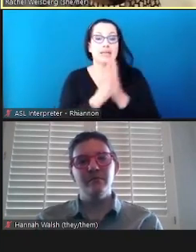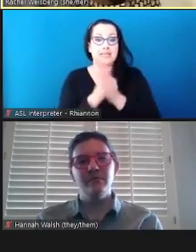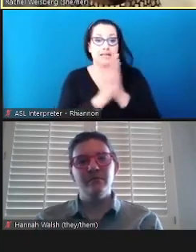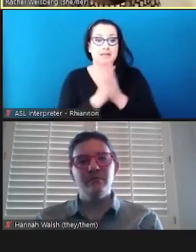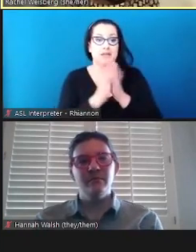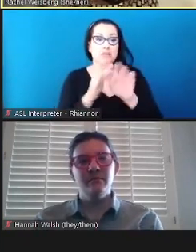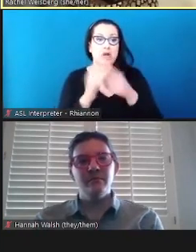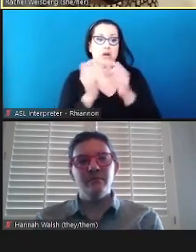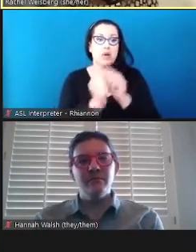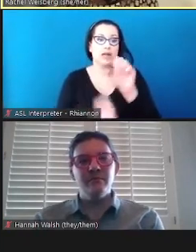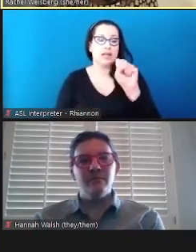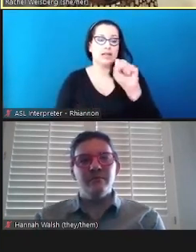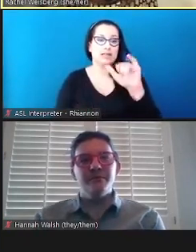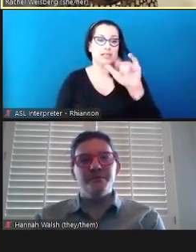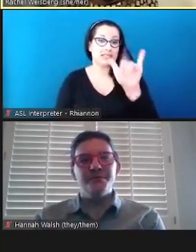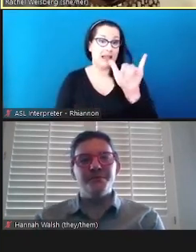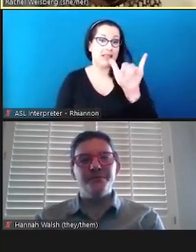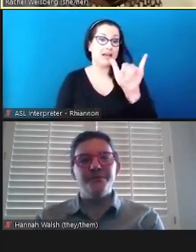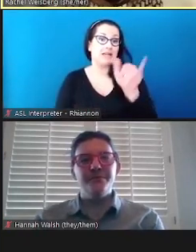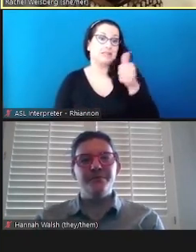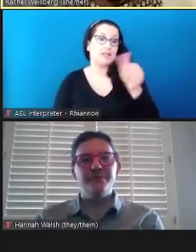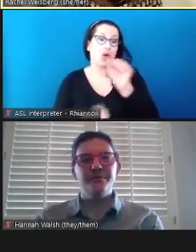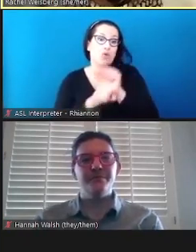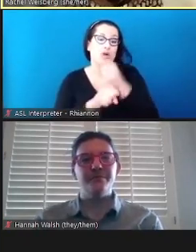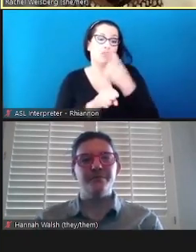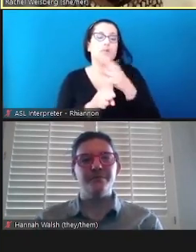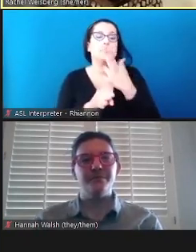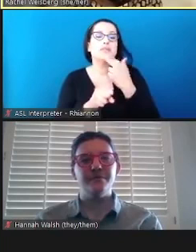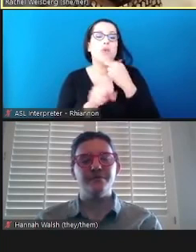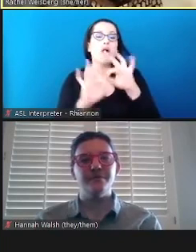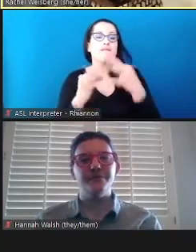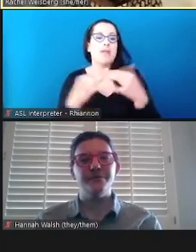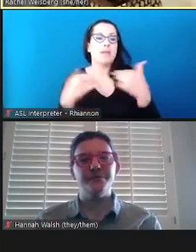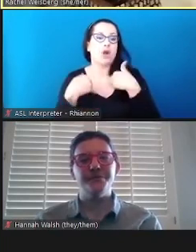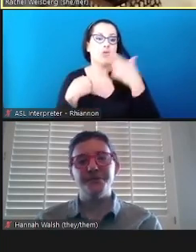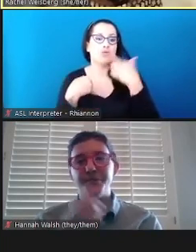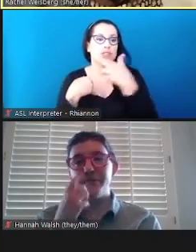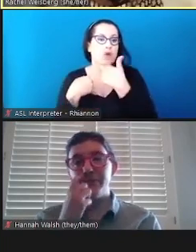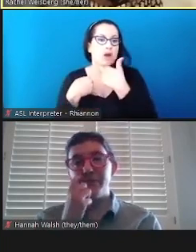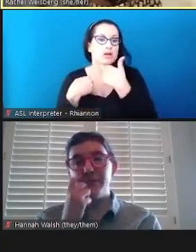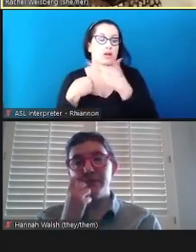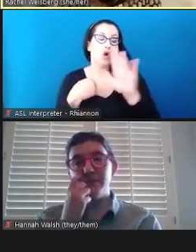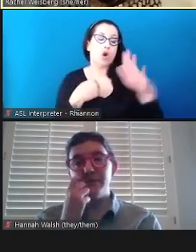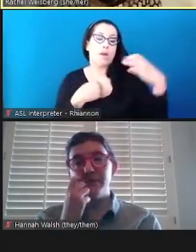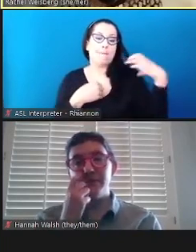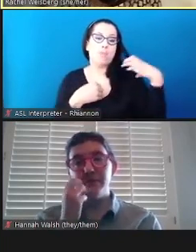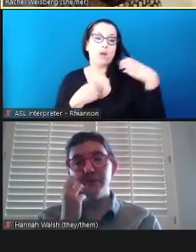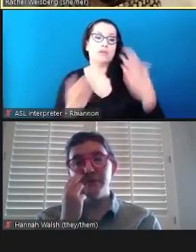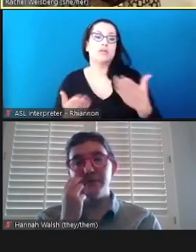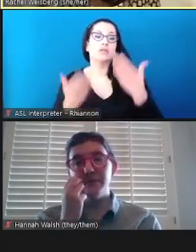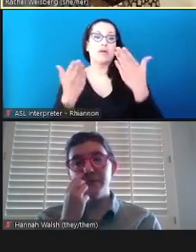with Sally. Sally works for a small family-owned restaurant, and her employer is offering